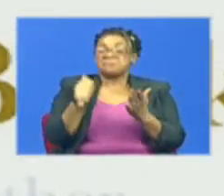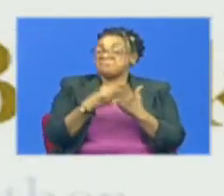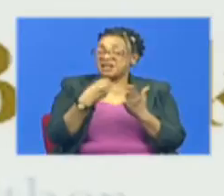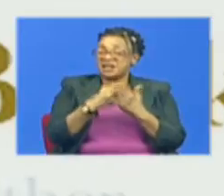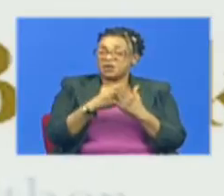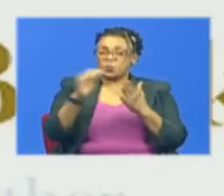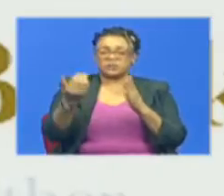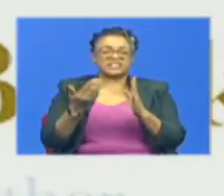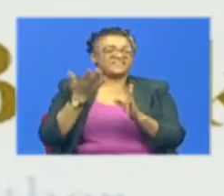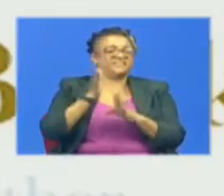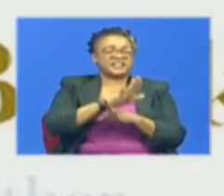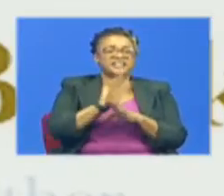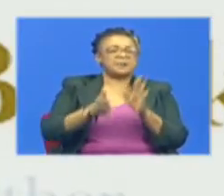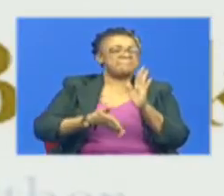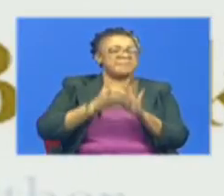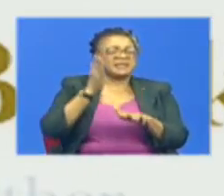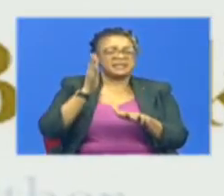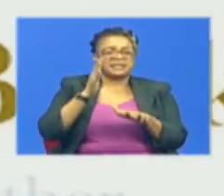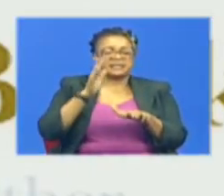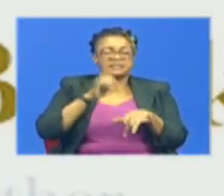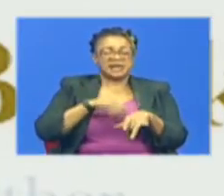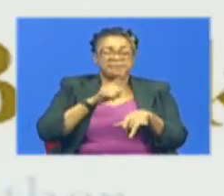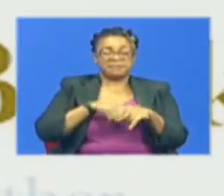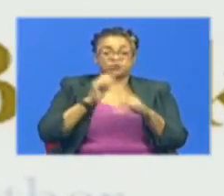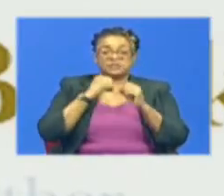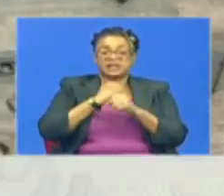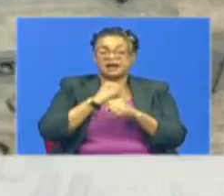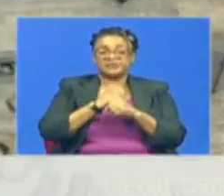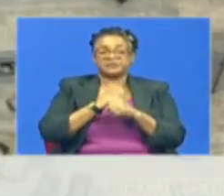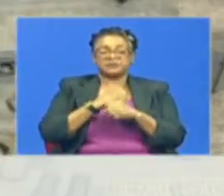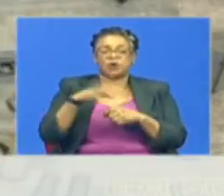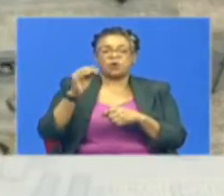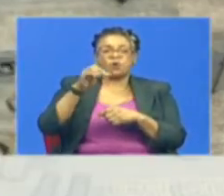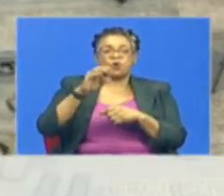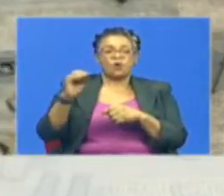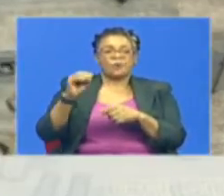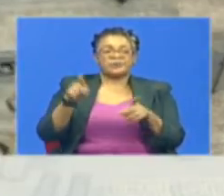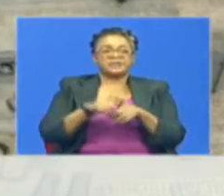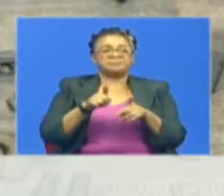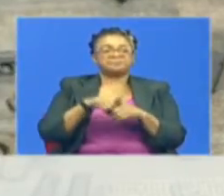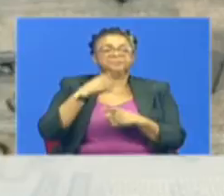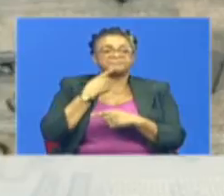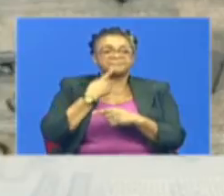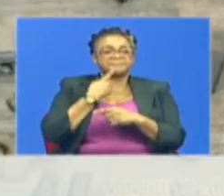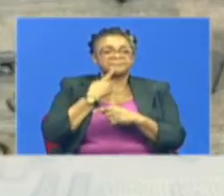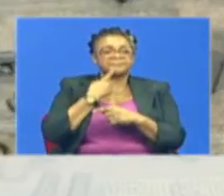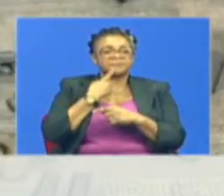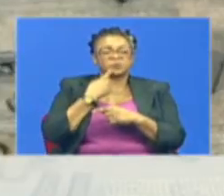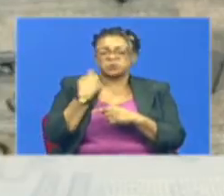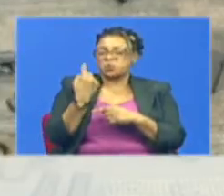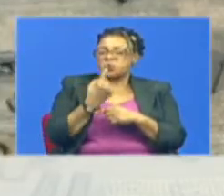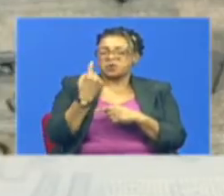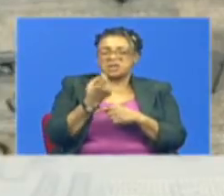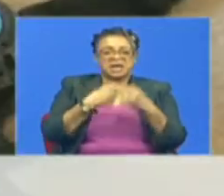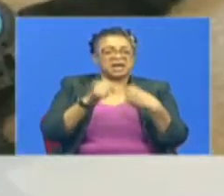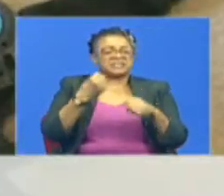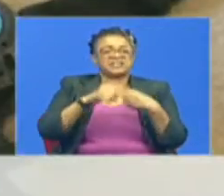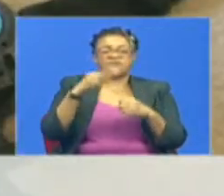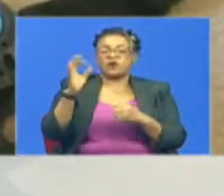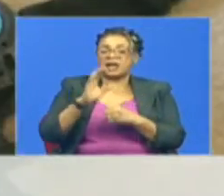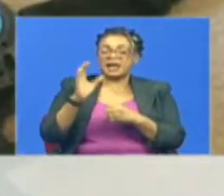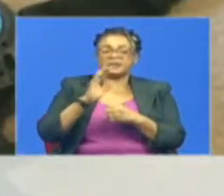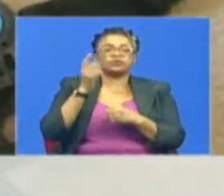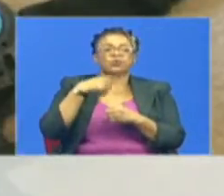reversed immediately the transfer was initiated. Olo also alleges that he was only acting for clients who